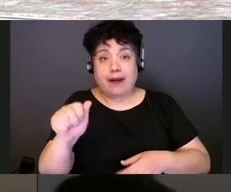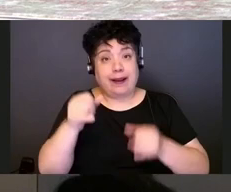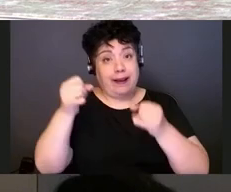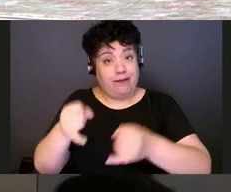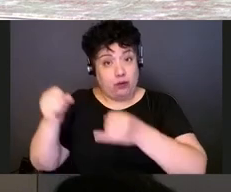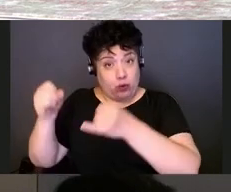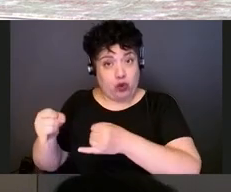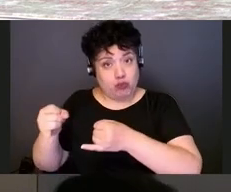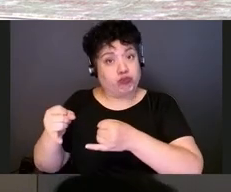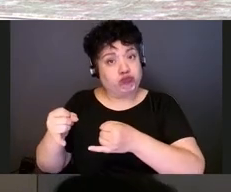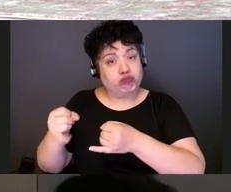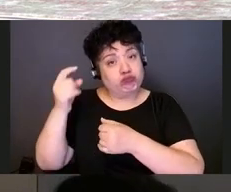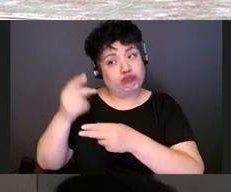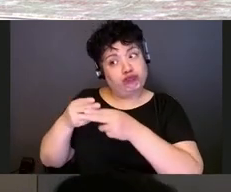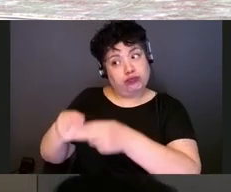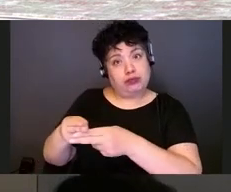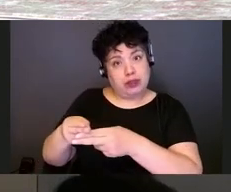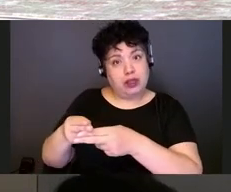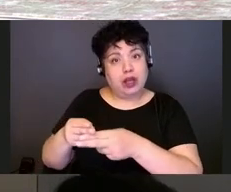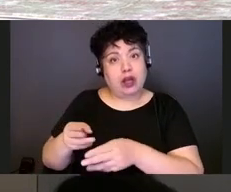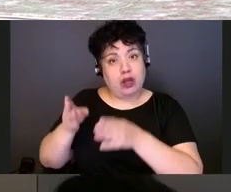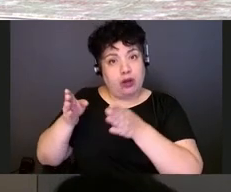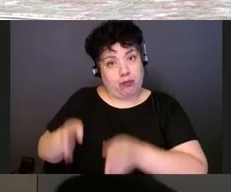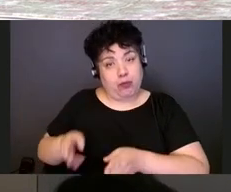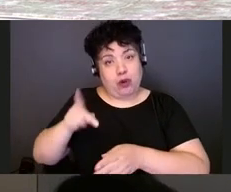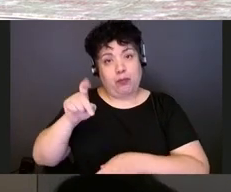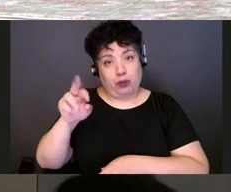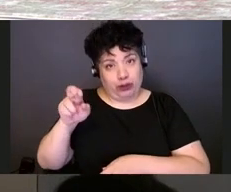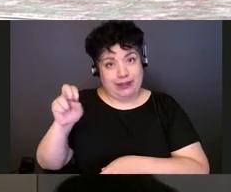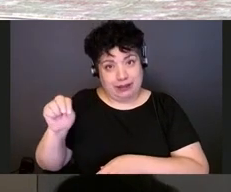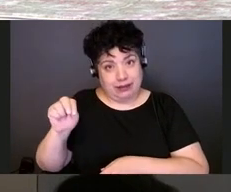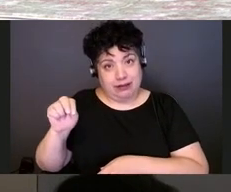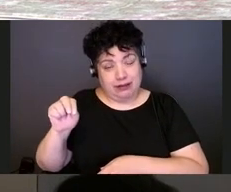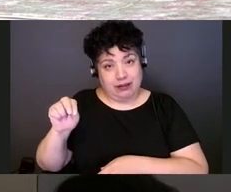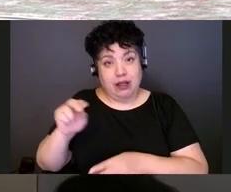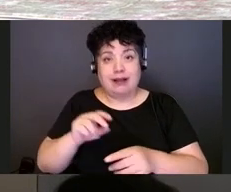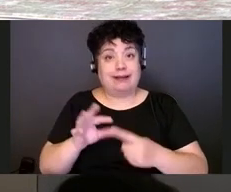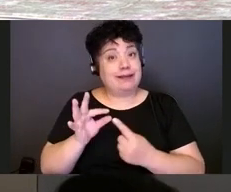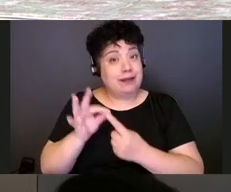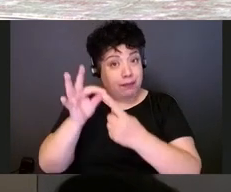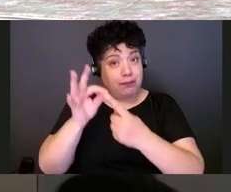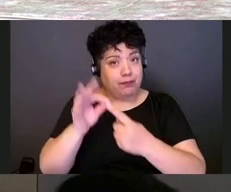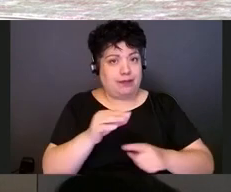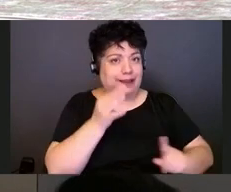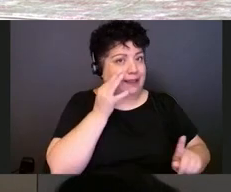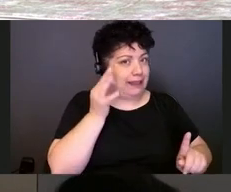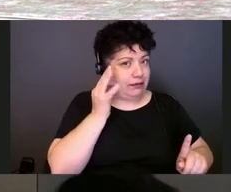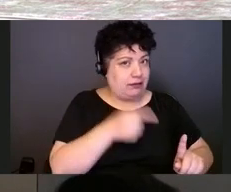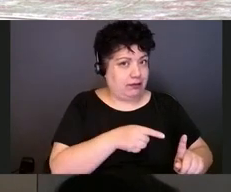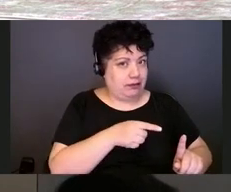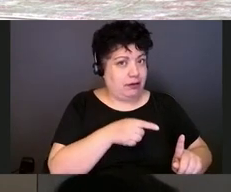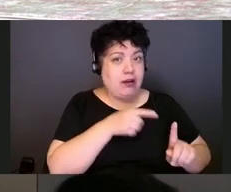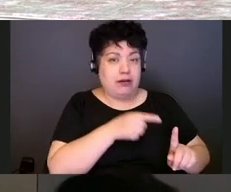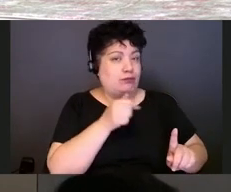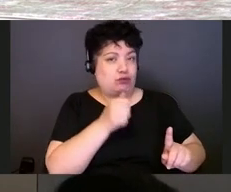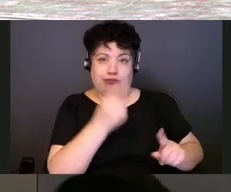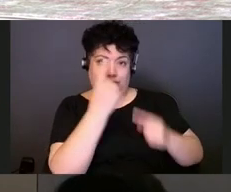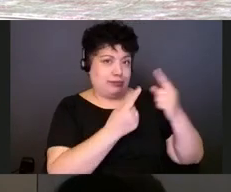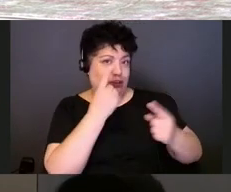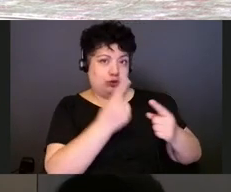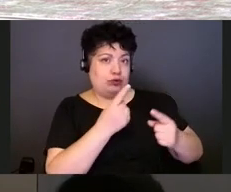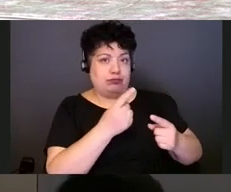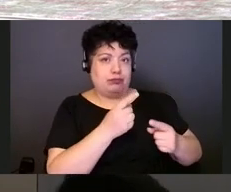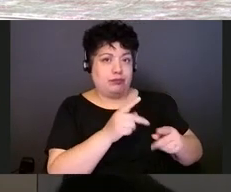except Indians. Mm-hmm. Indians are not persons, therefore they cannot vote because they're not